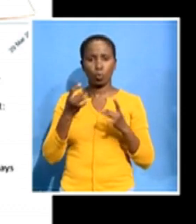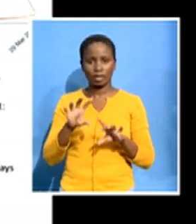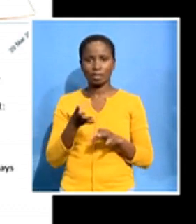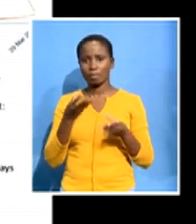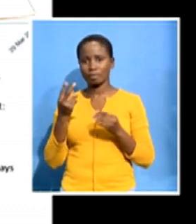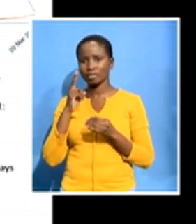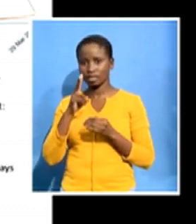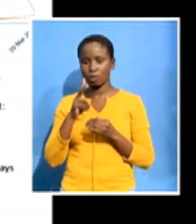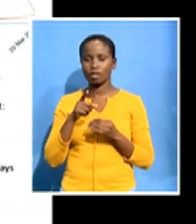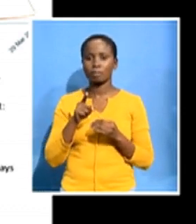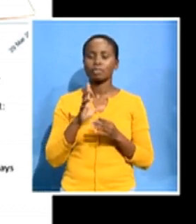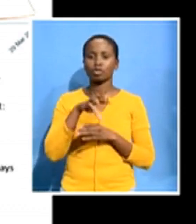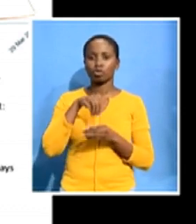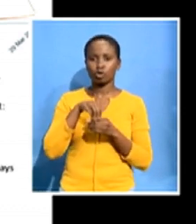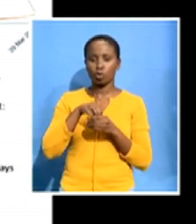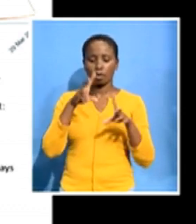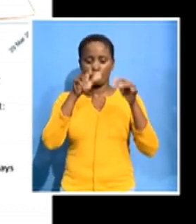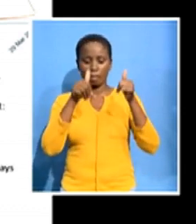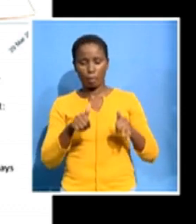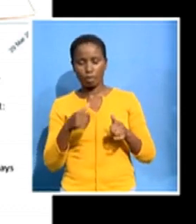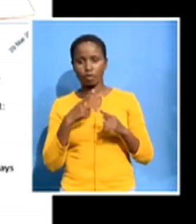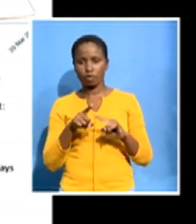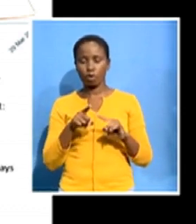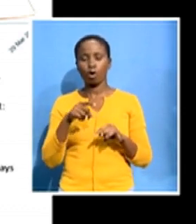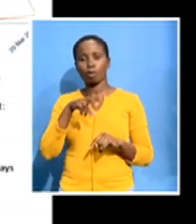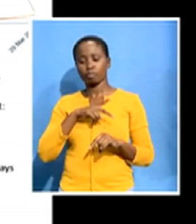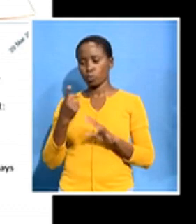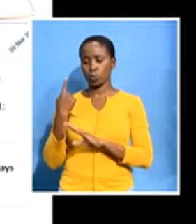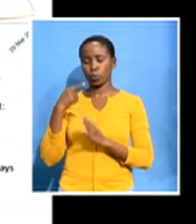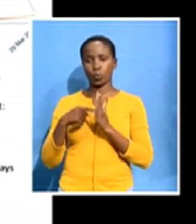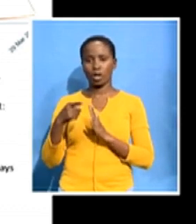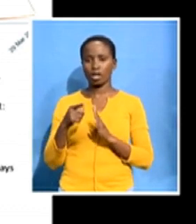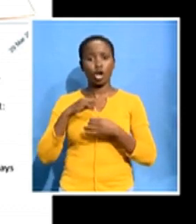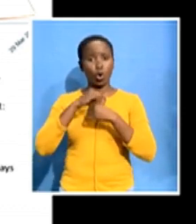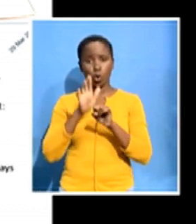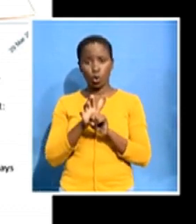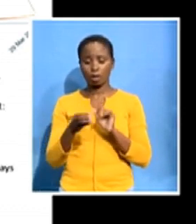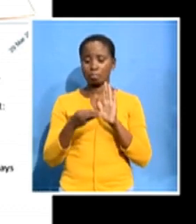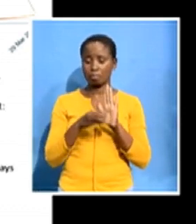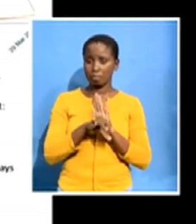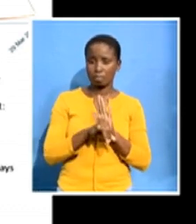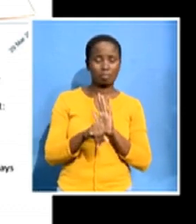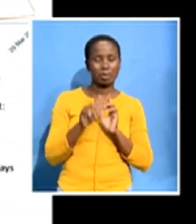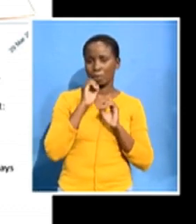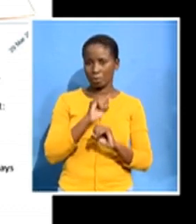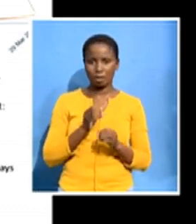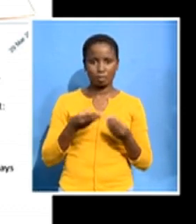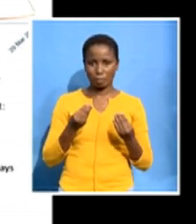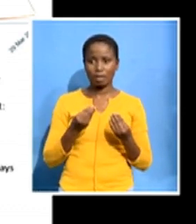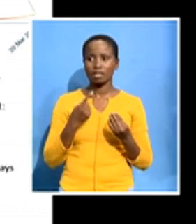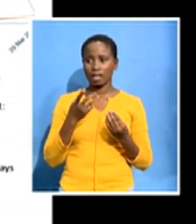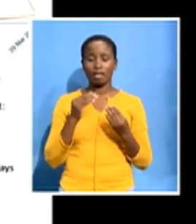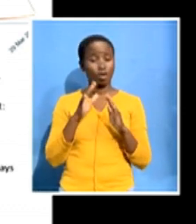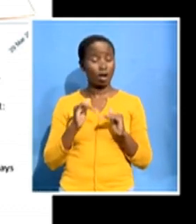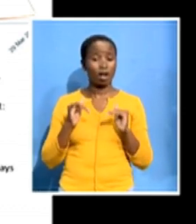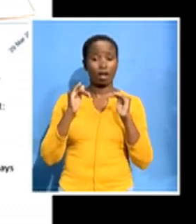the previous week. There's no COVID detected in there. There's been a high reading in Zandvliet, which drained Khayelitsha and Blue